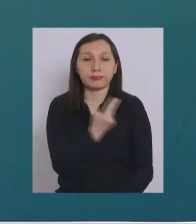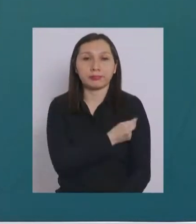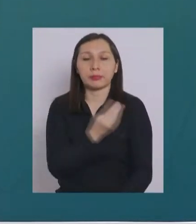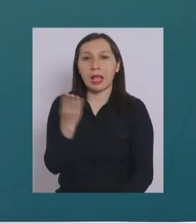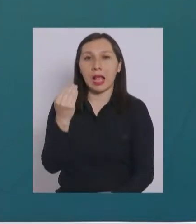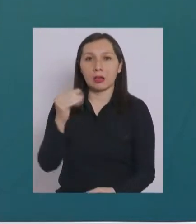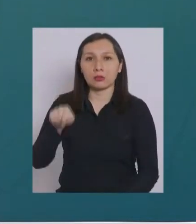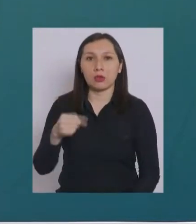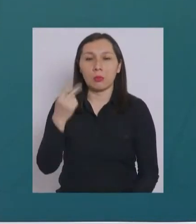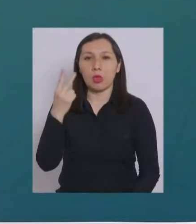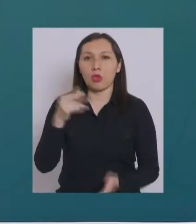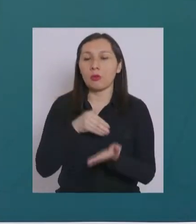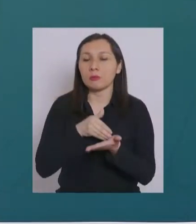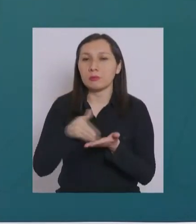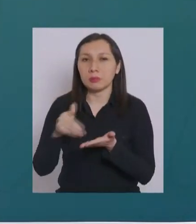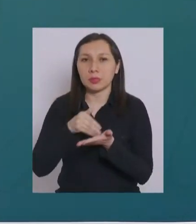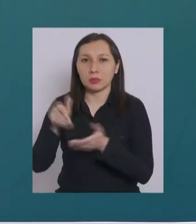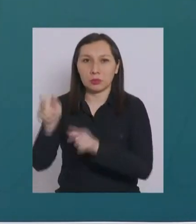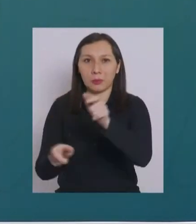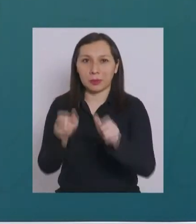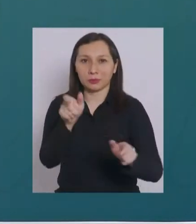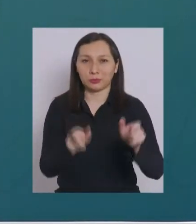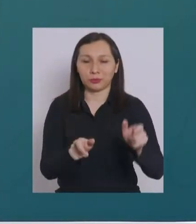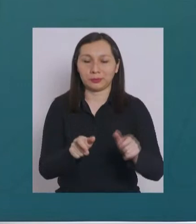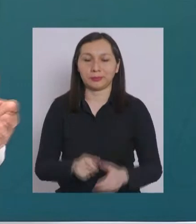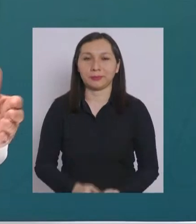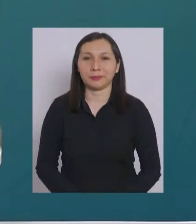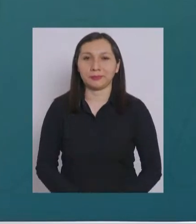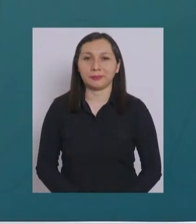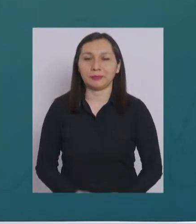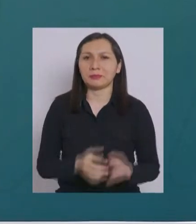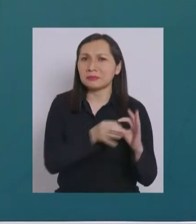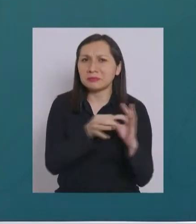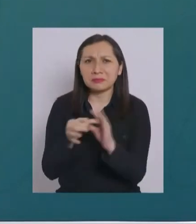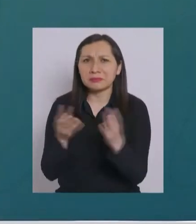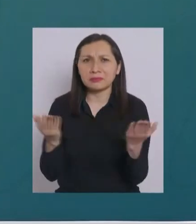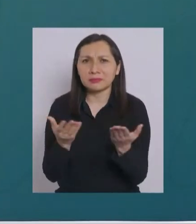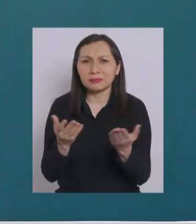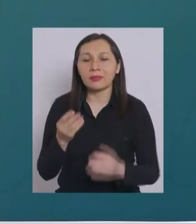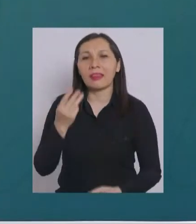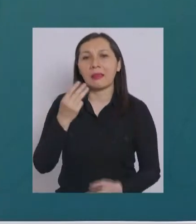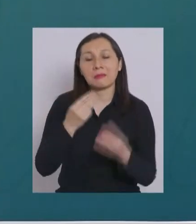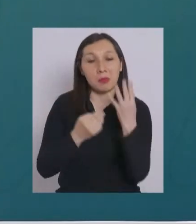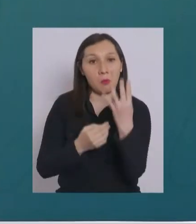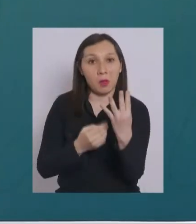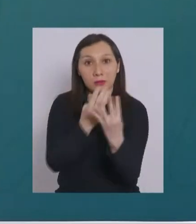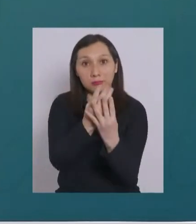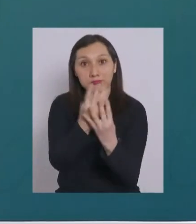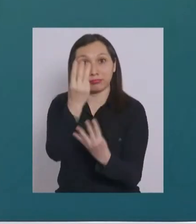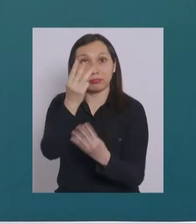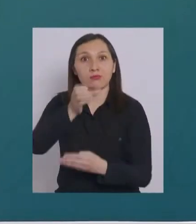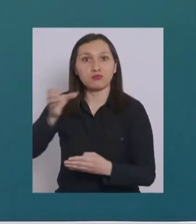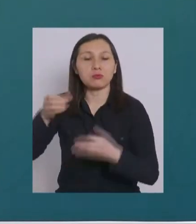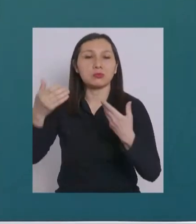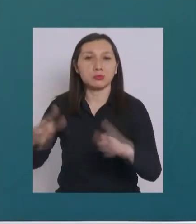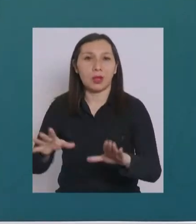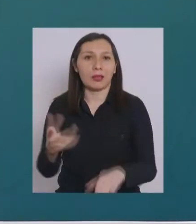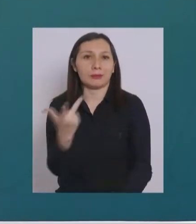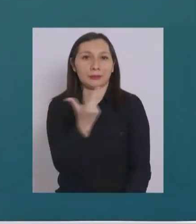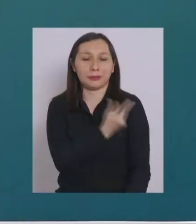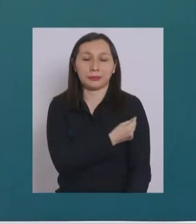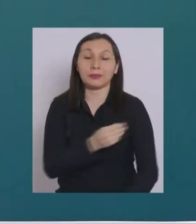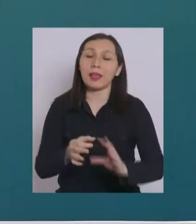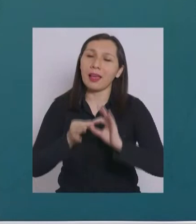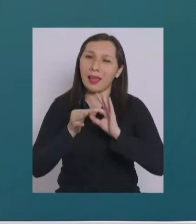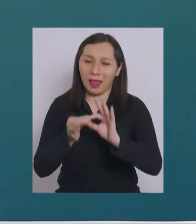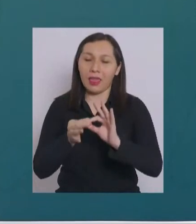2 doses 14.2 million persons. That is, 3 out of 4 of our